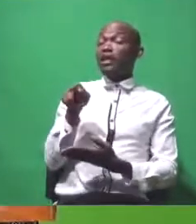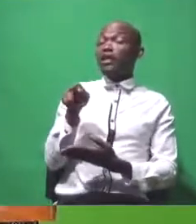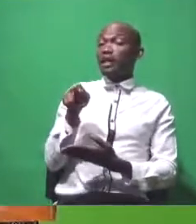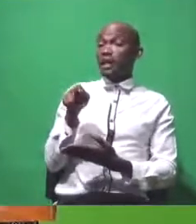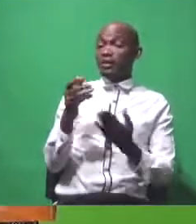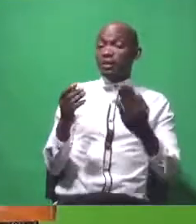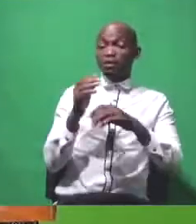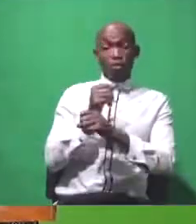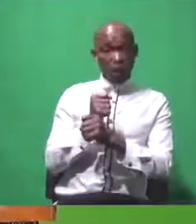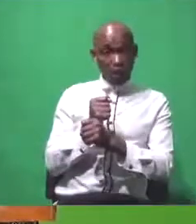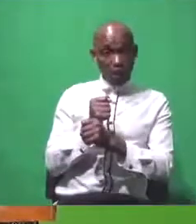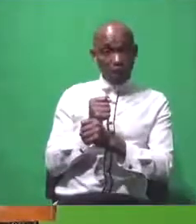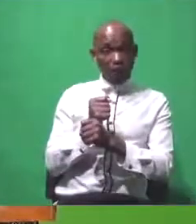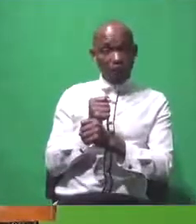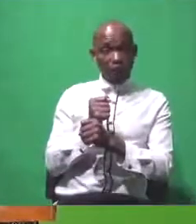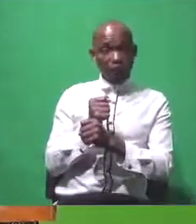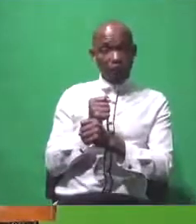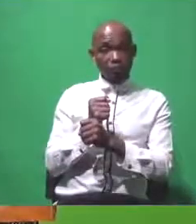is